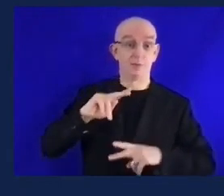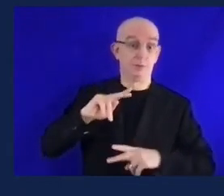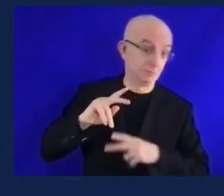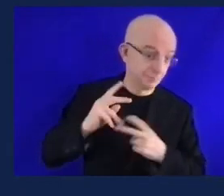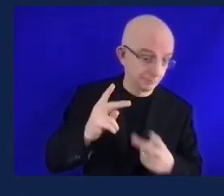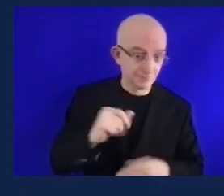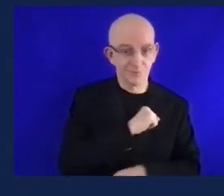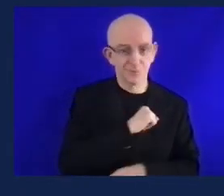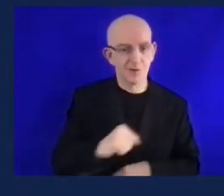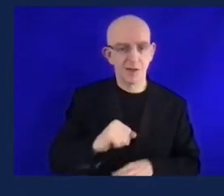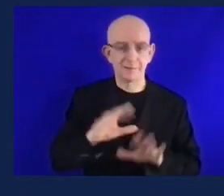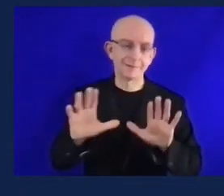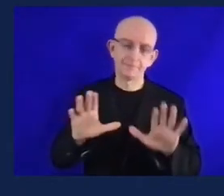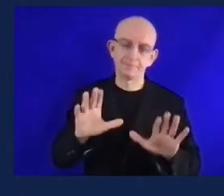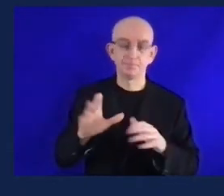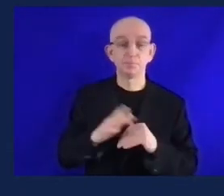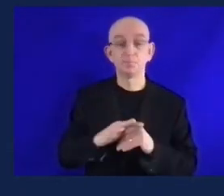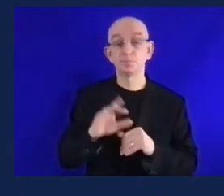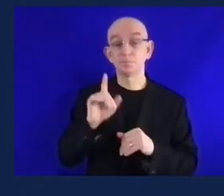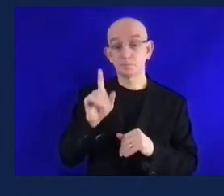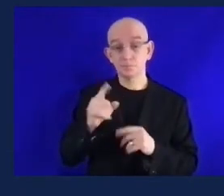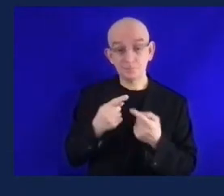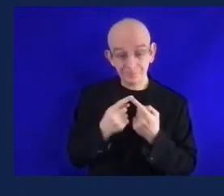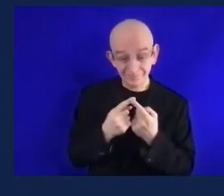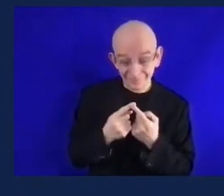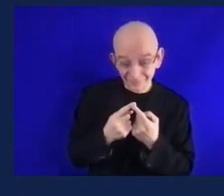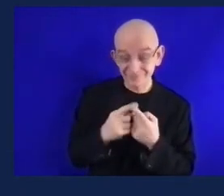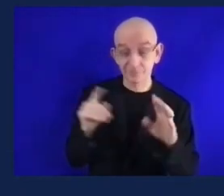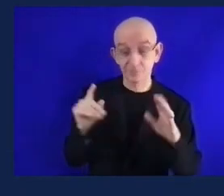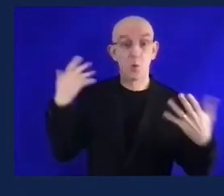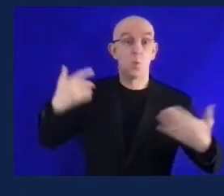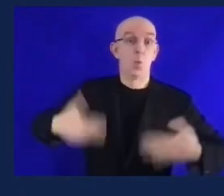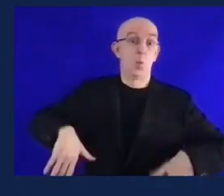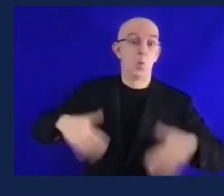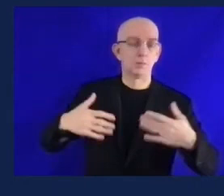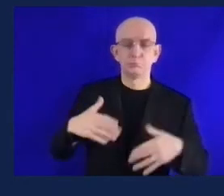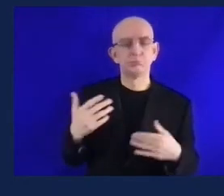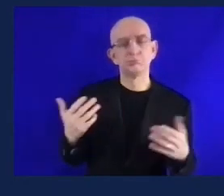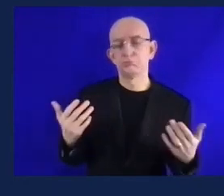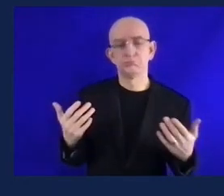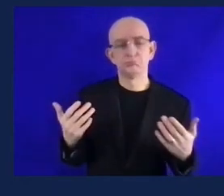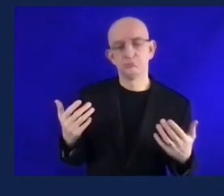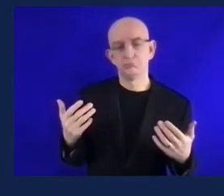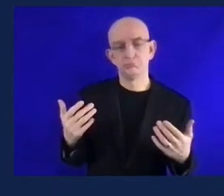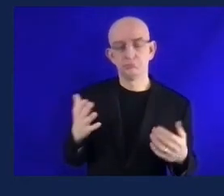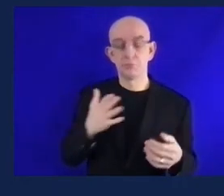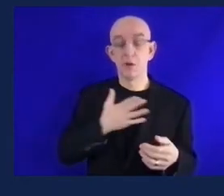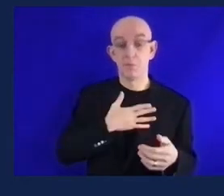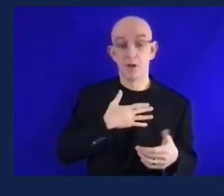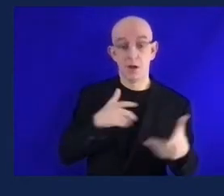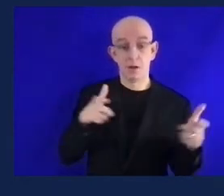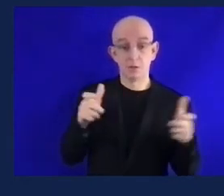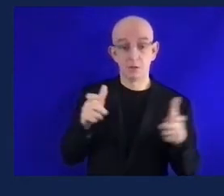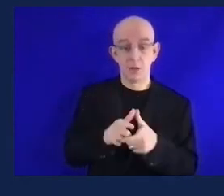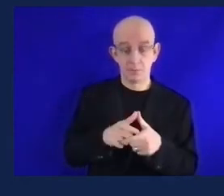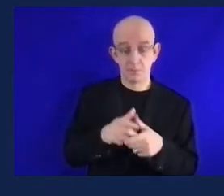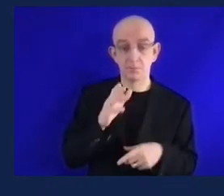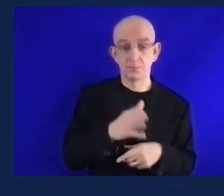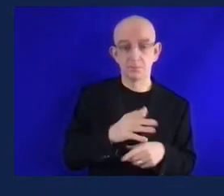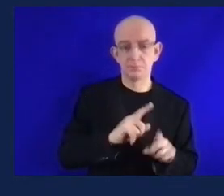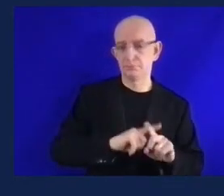team, but they are, despite being different, they are very much linked. They use the